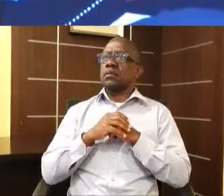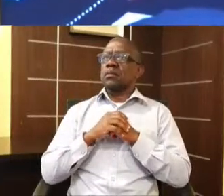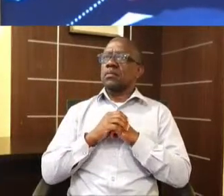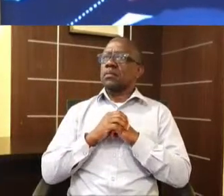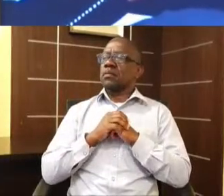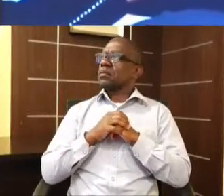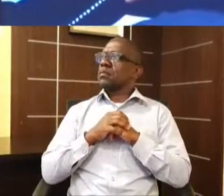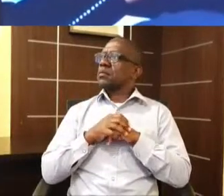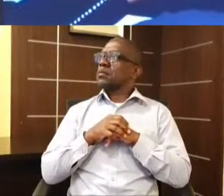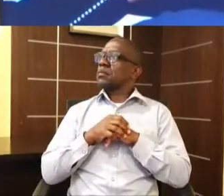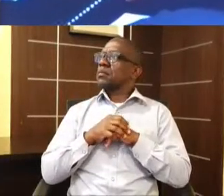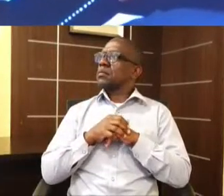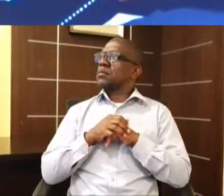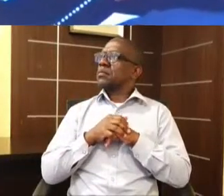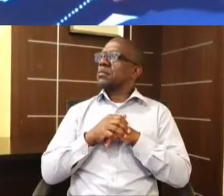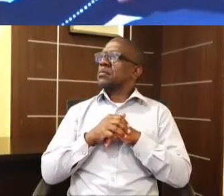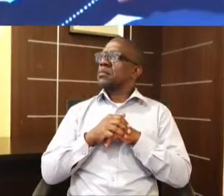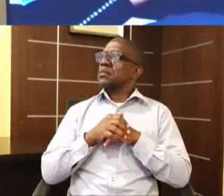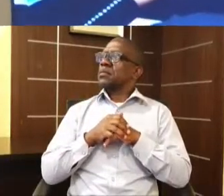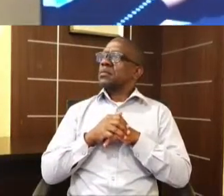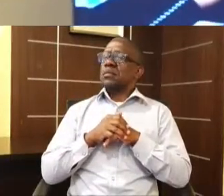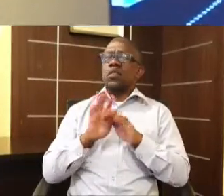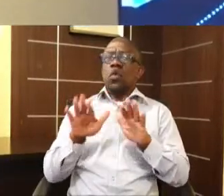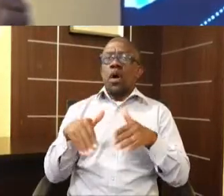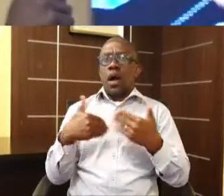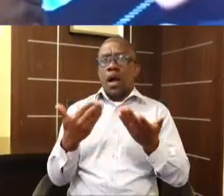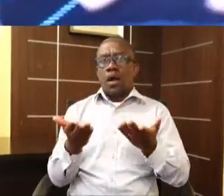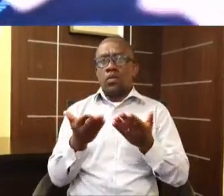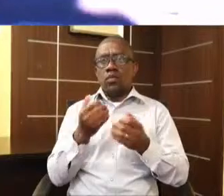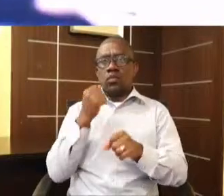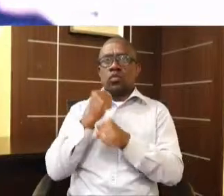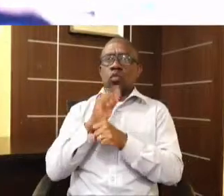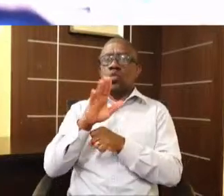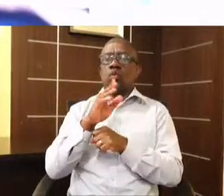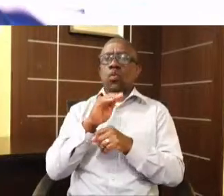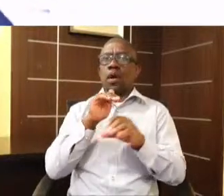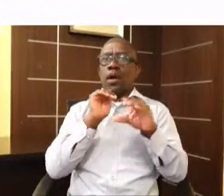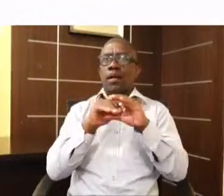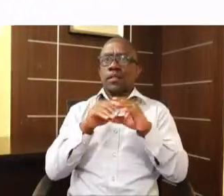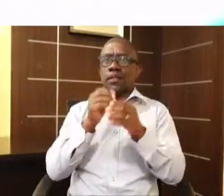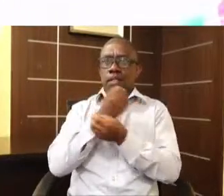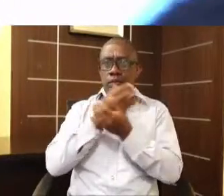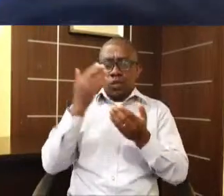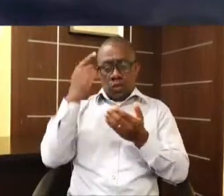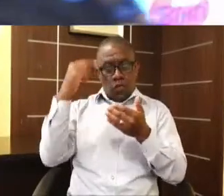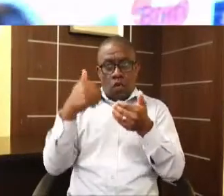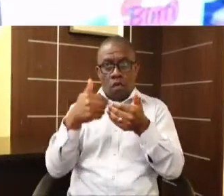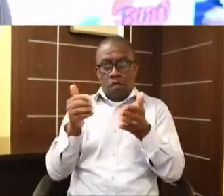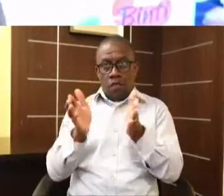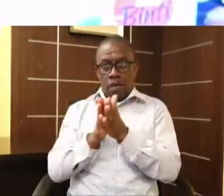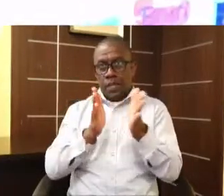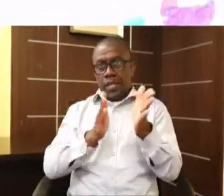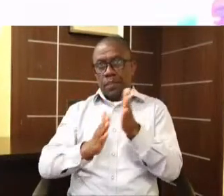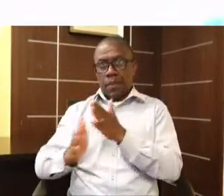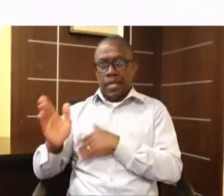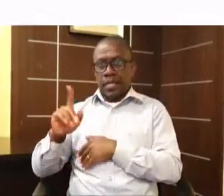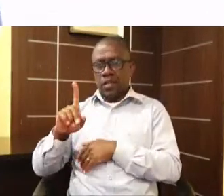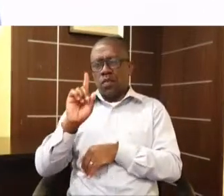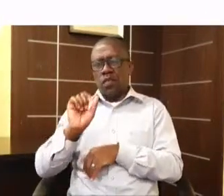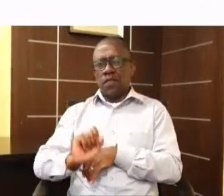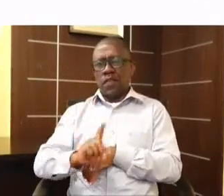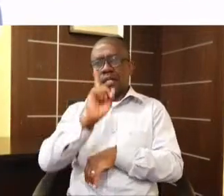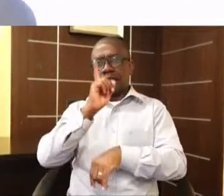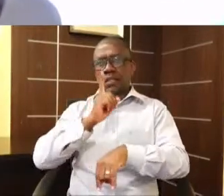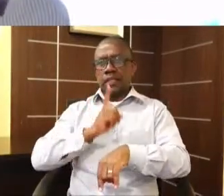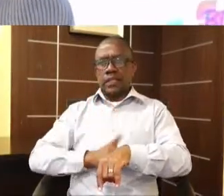Or let me make it simple. How do you access information on contraception or family planning? Assuming you're a first year,